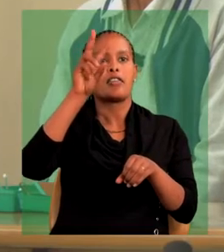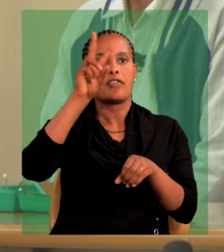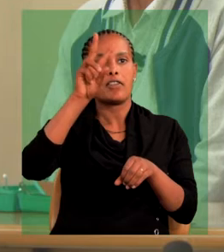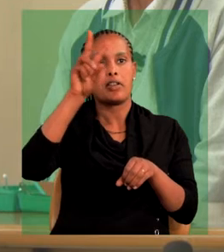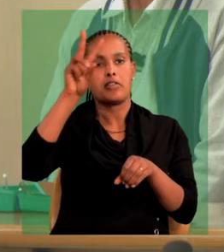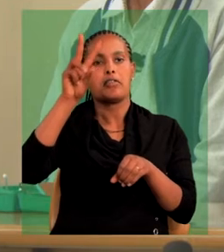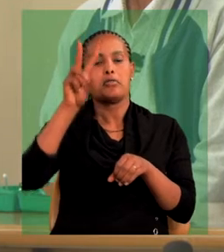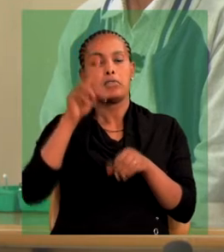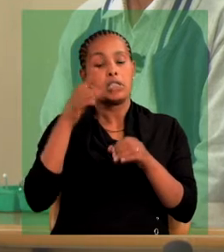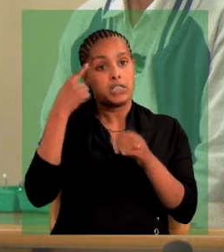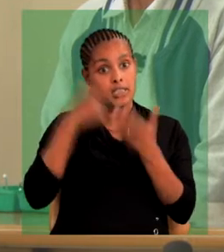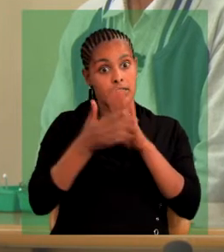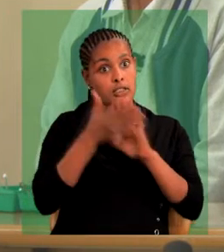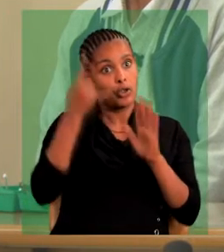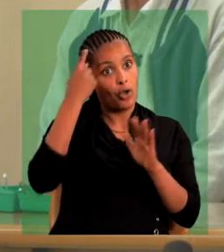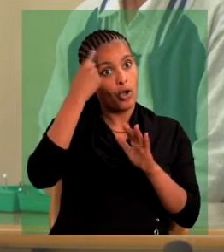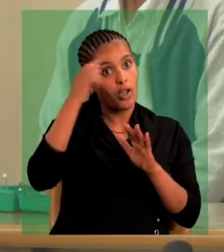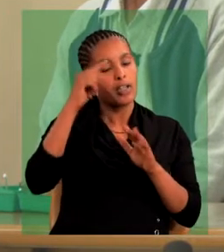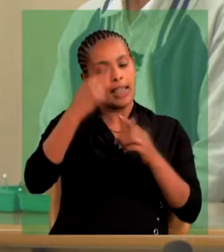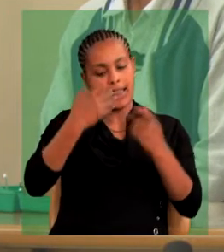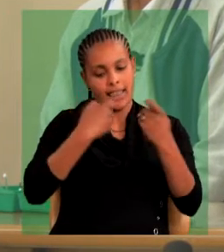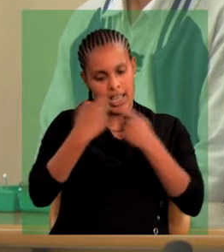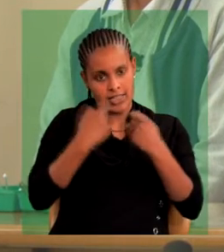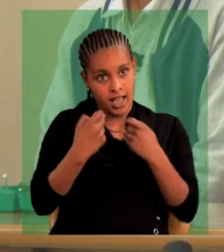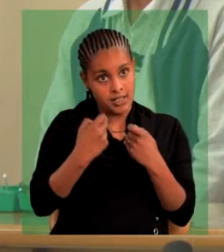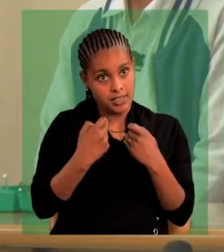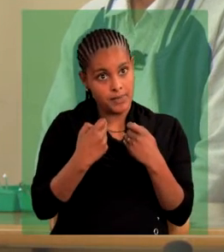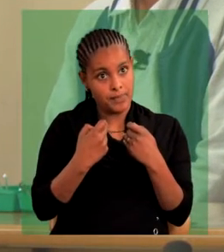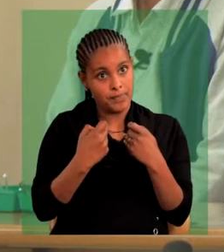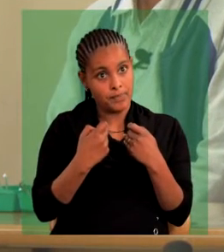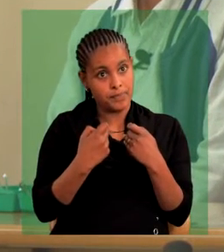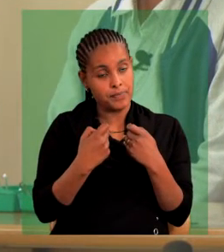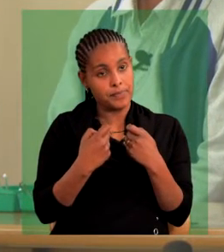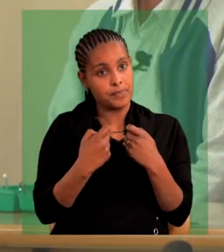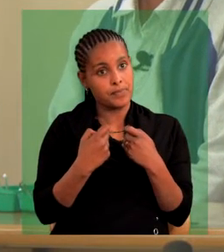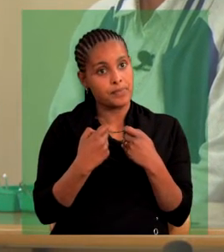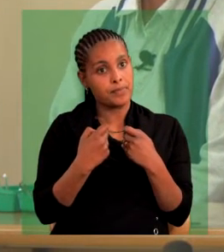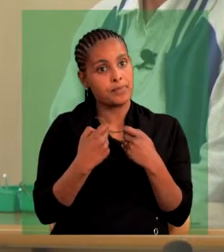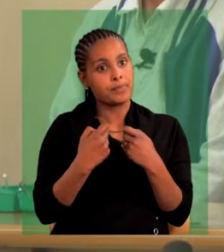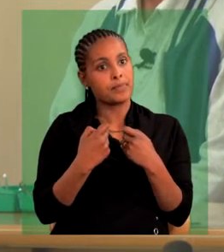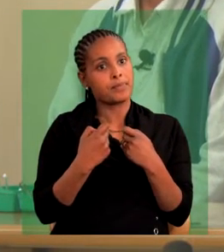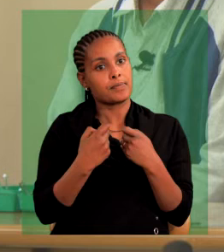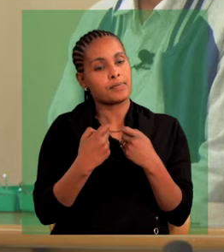Vesper theory tells us